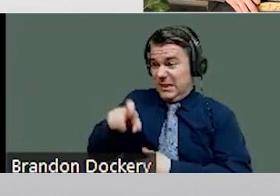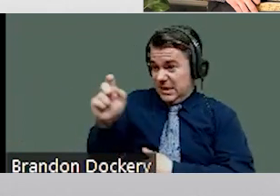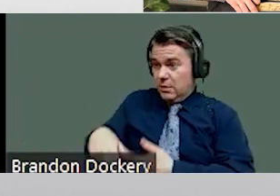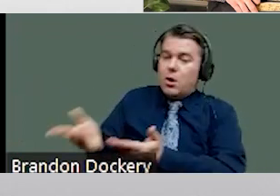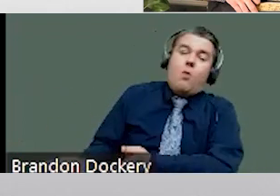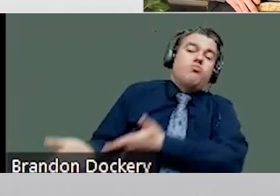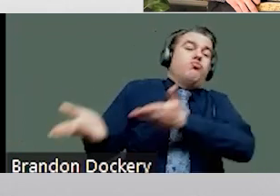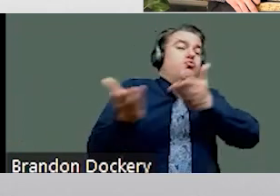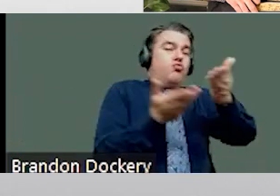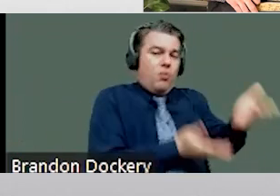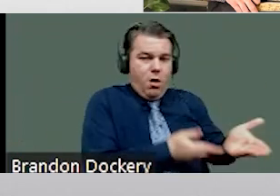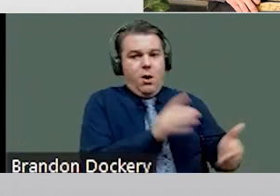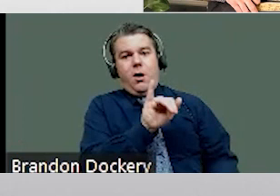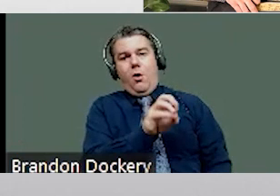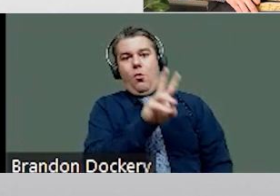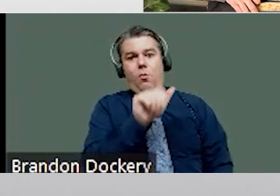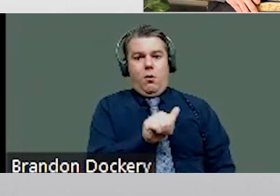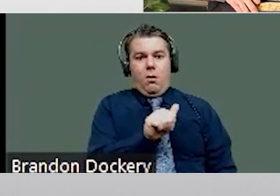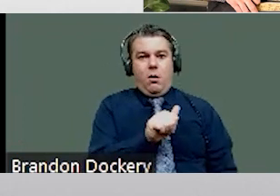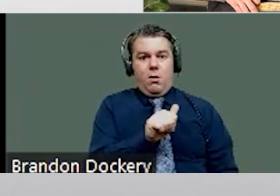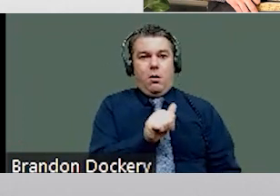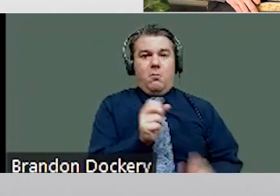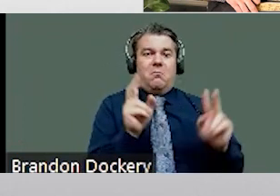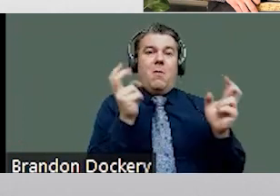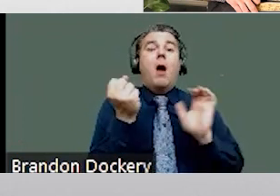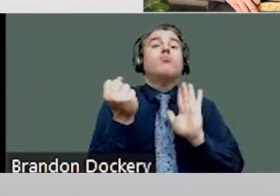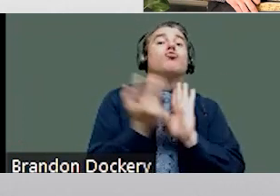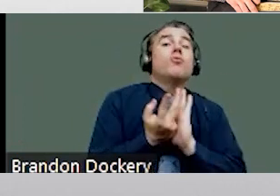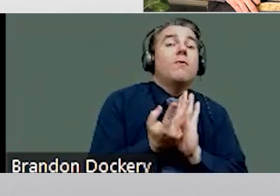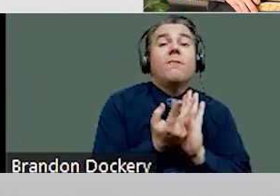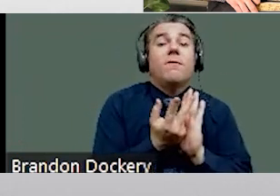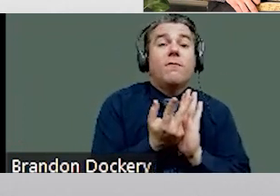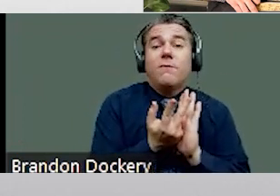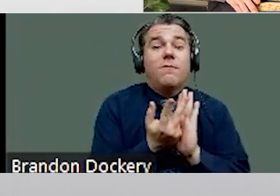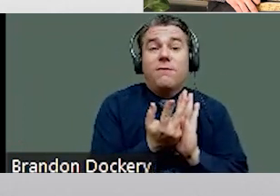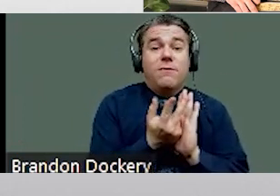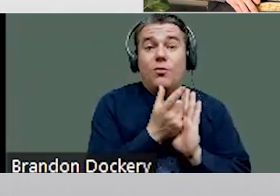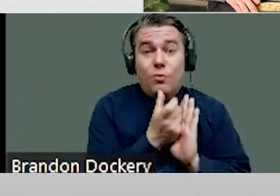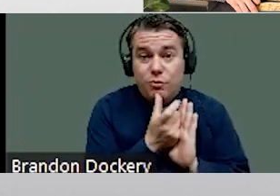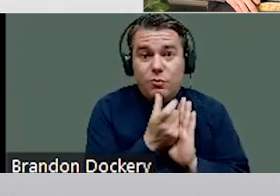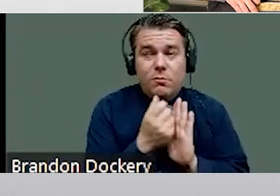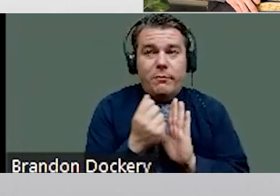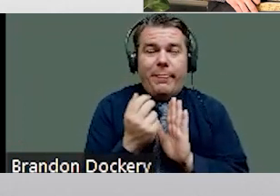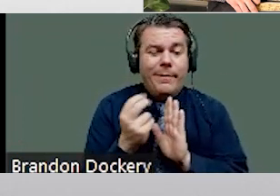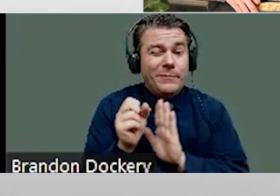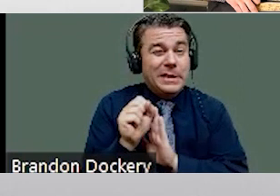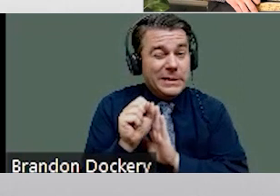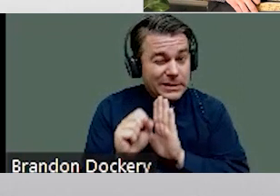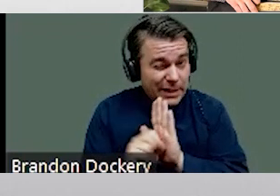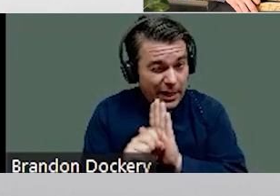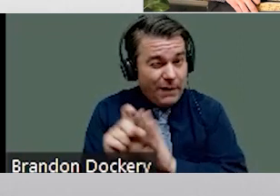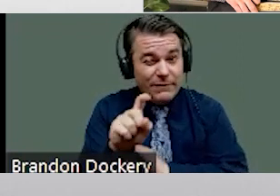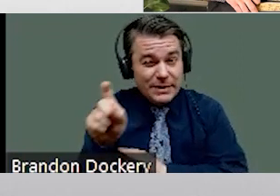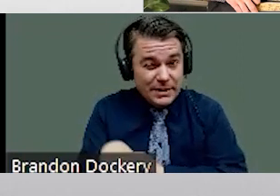to Iowa, sanctioned by, wait for it, the state